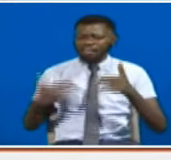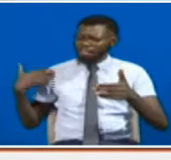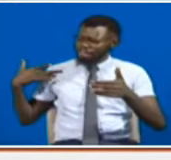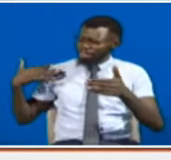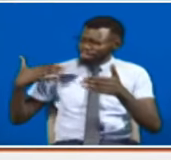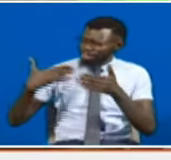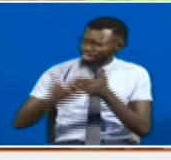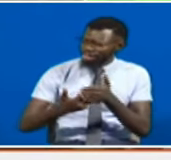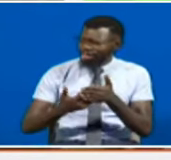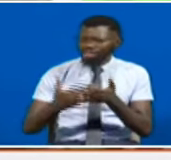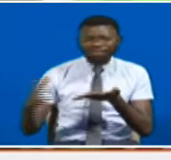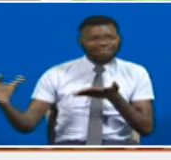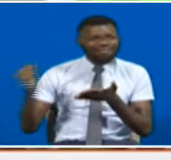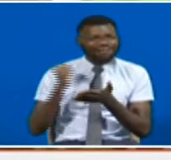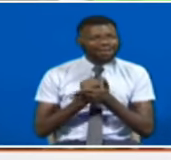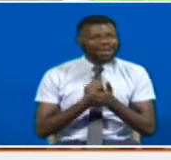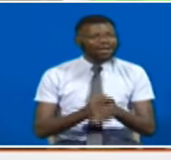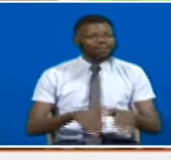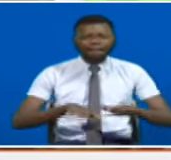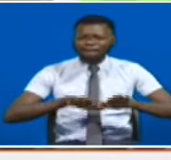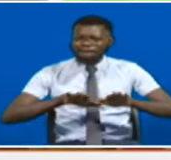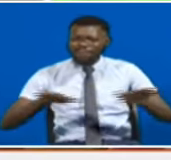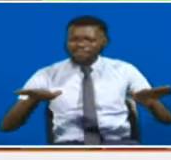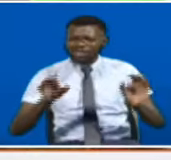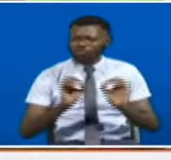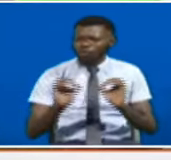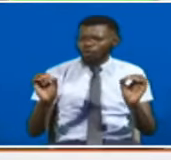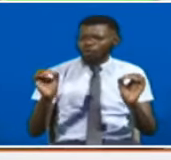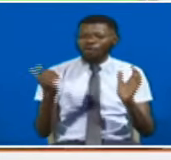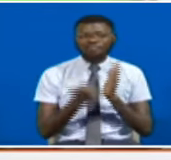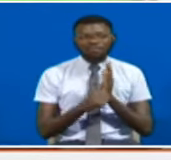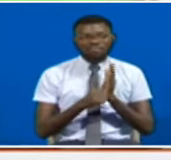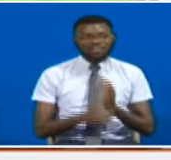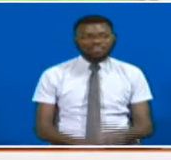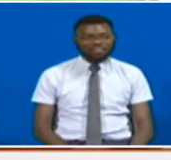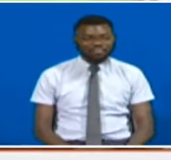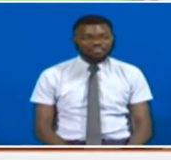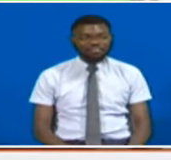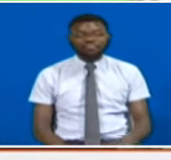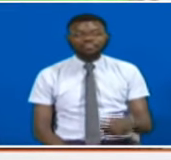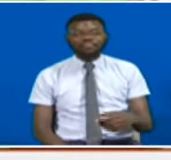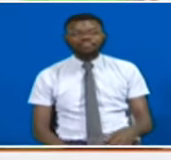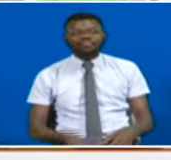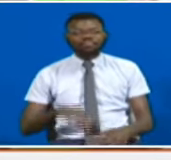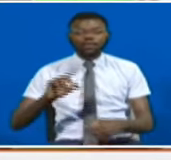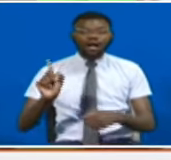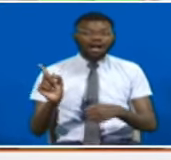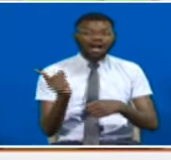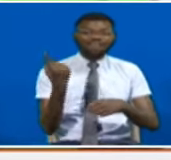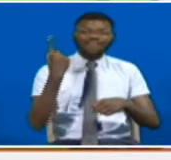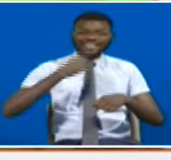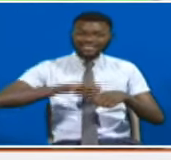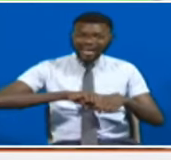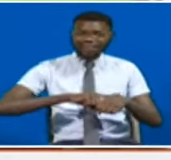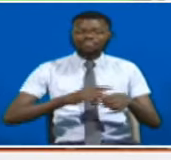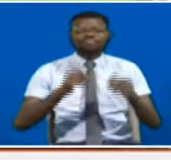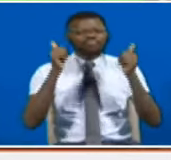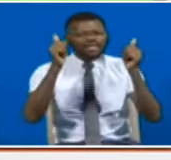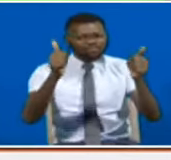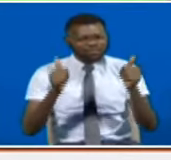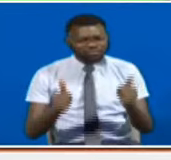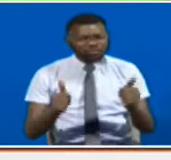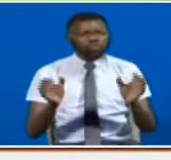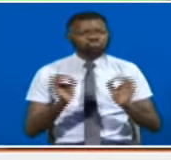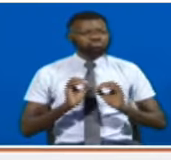an eyesore. We recruited along the entire spectrum. This is not the first time the position currently being held is